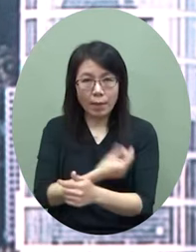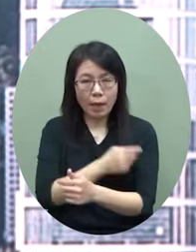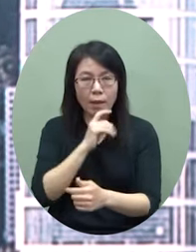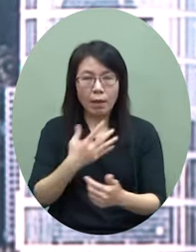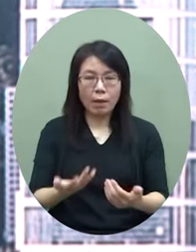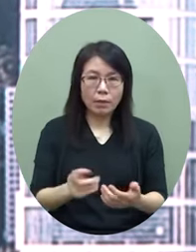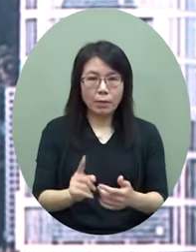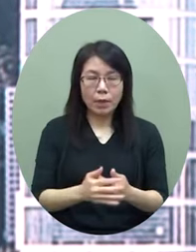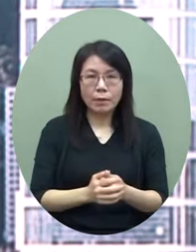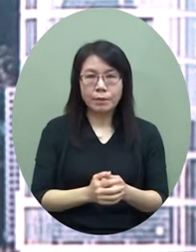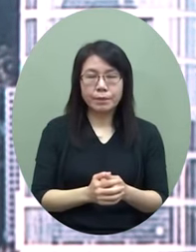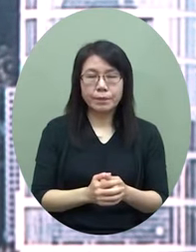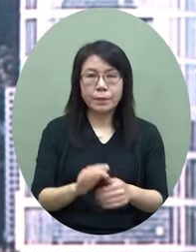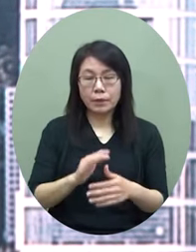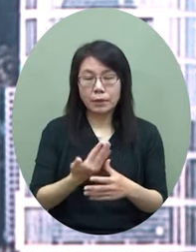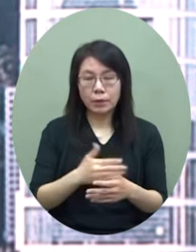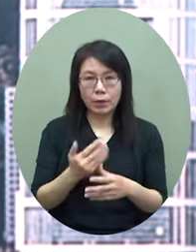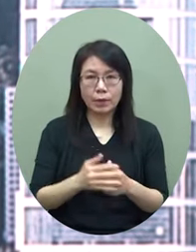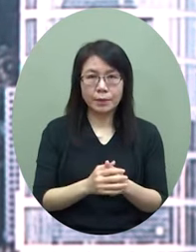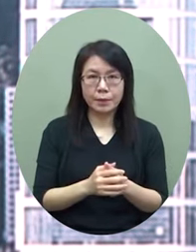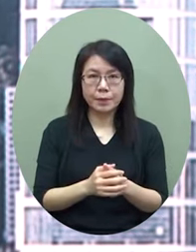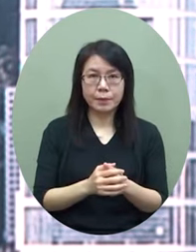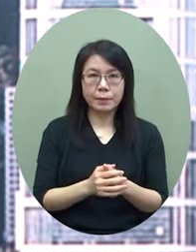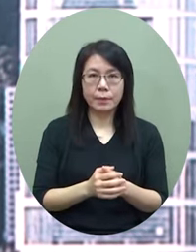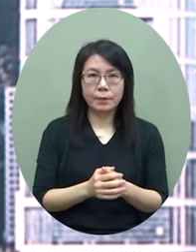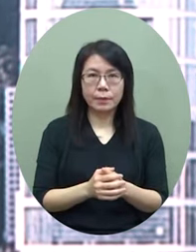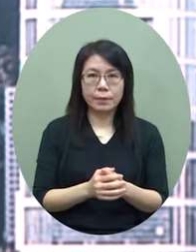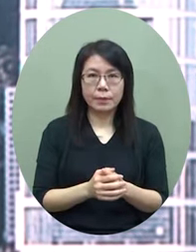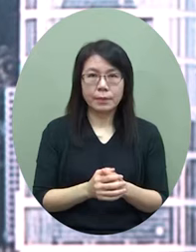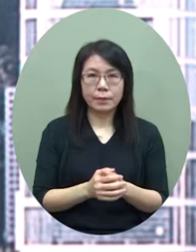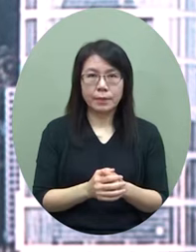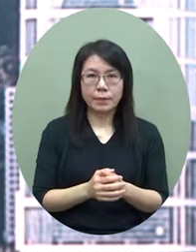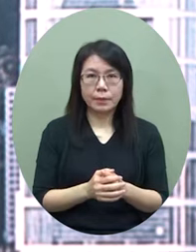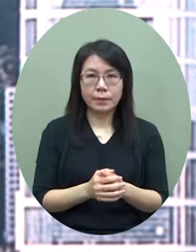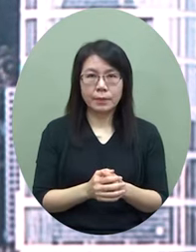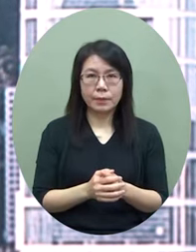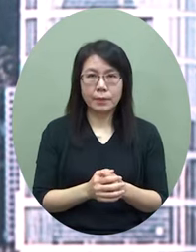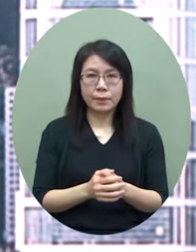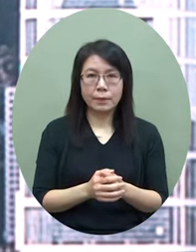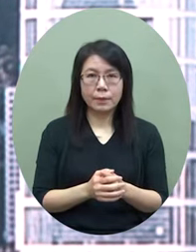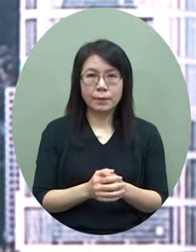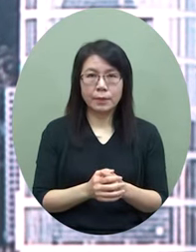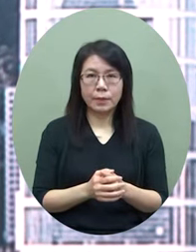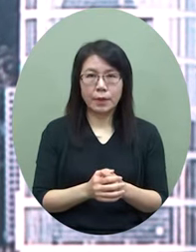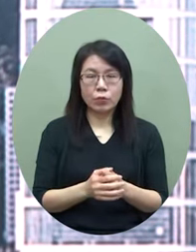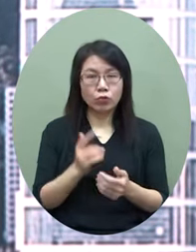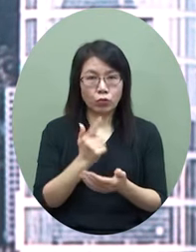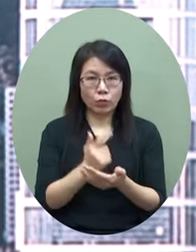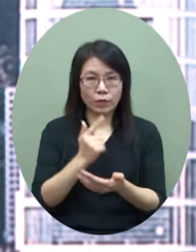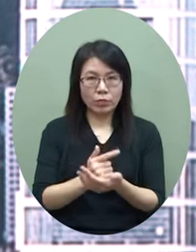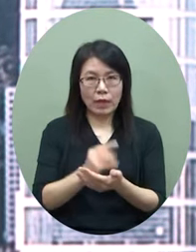of the light at the end of a tunnelso over many monthswe have worked out this advance purchase agreement